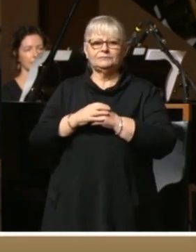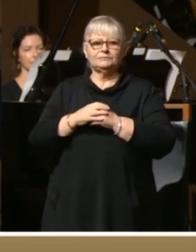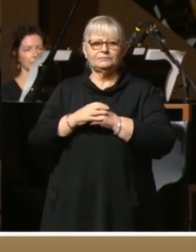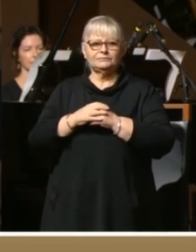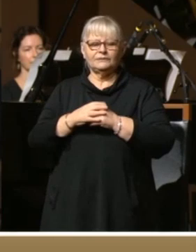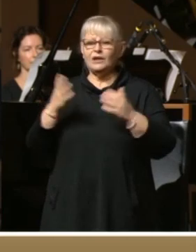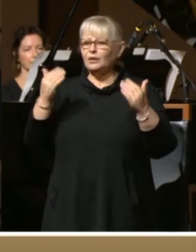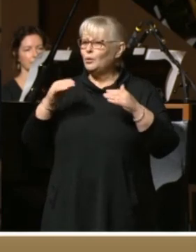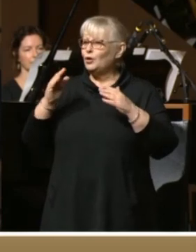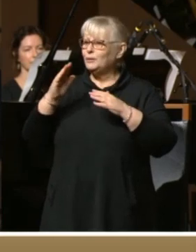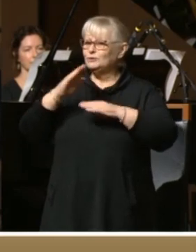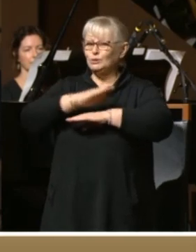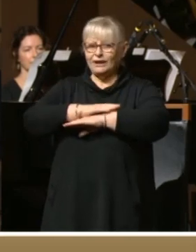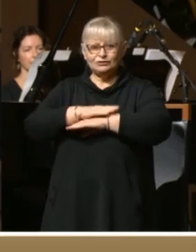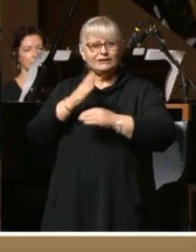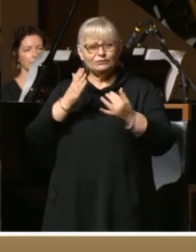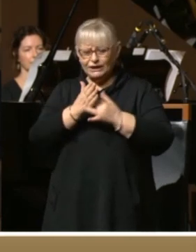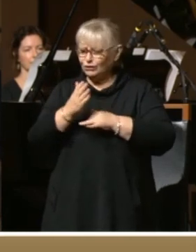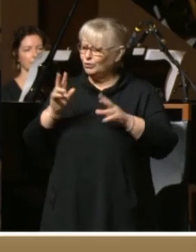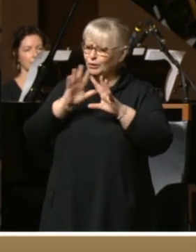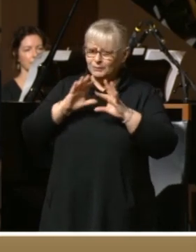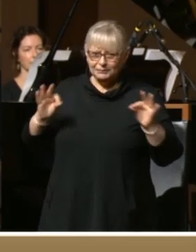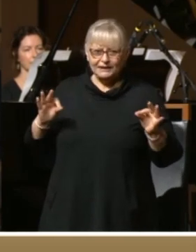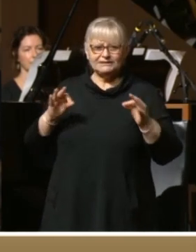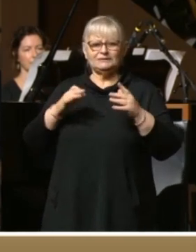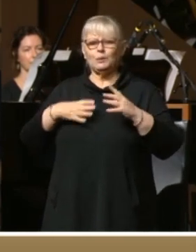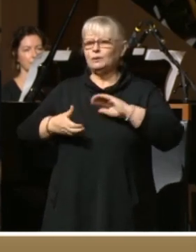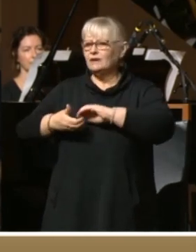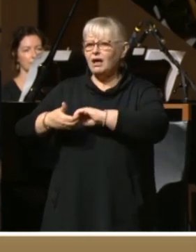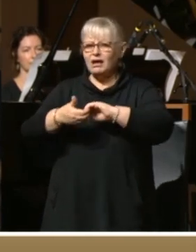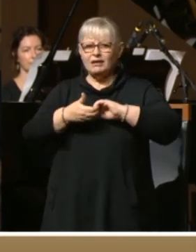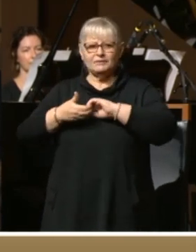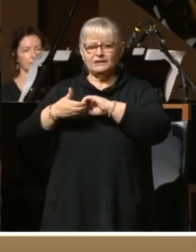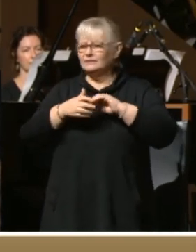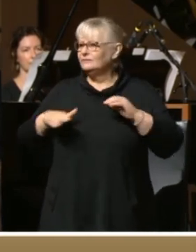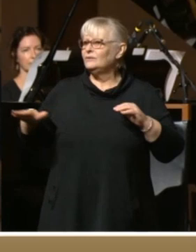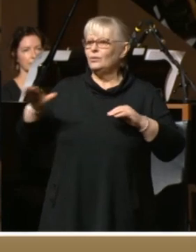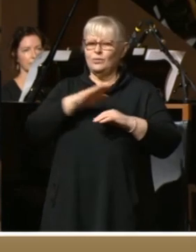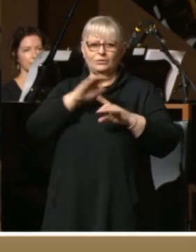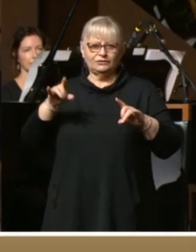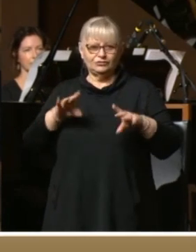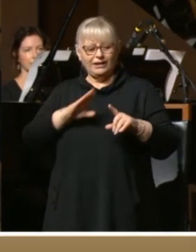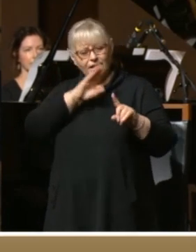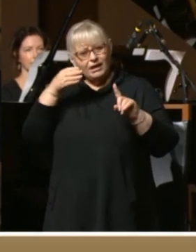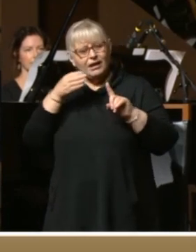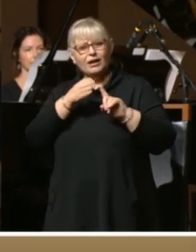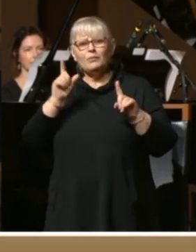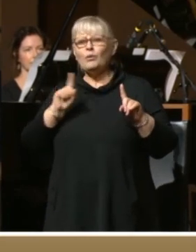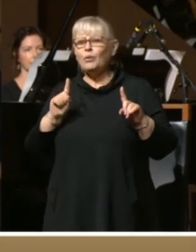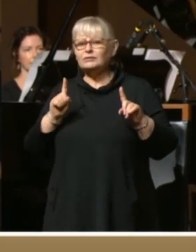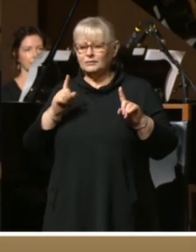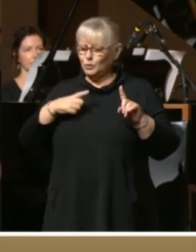countries are always made in the spirit of peace and a desire for harmony for all people of modern Australia. And our main aim, as